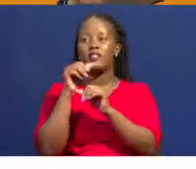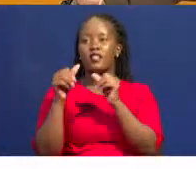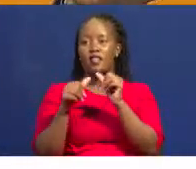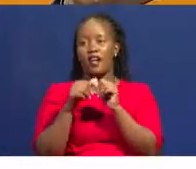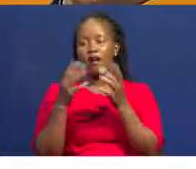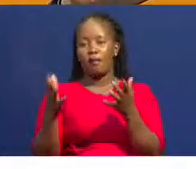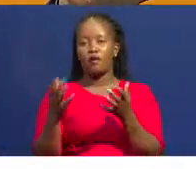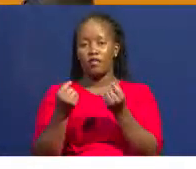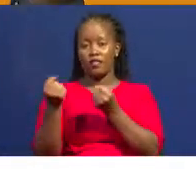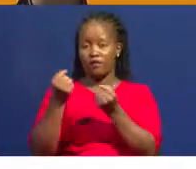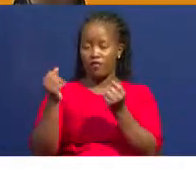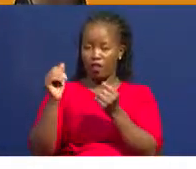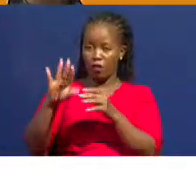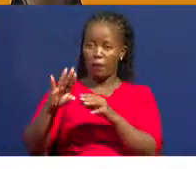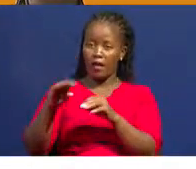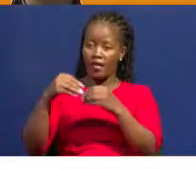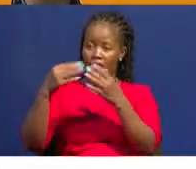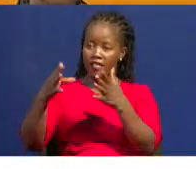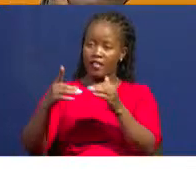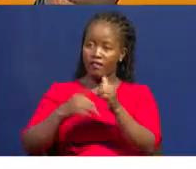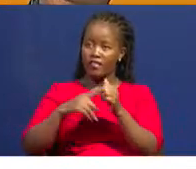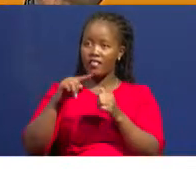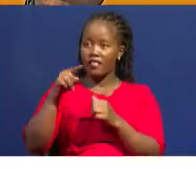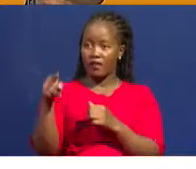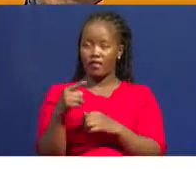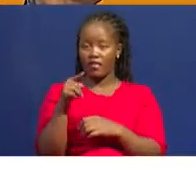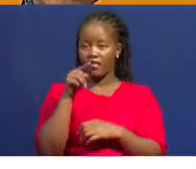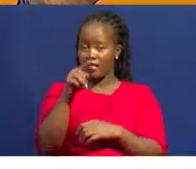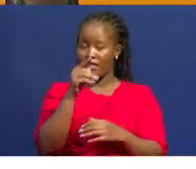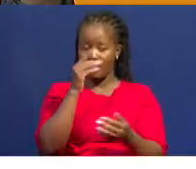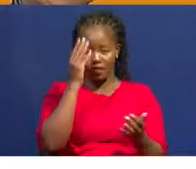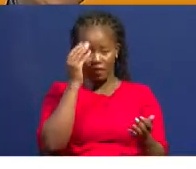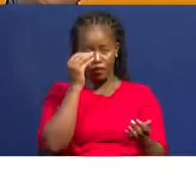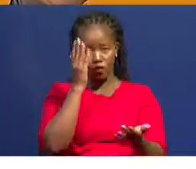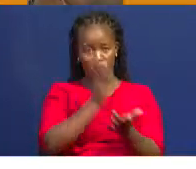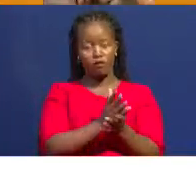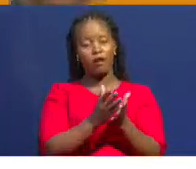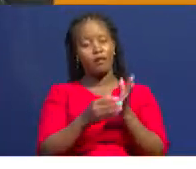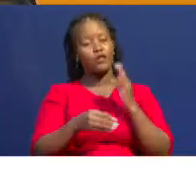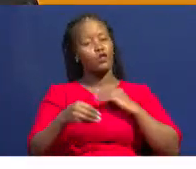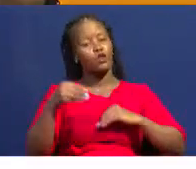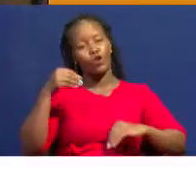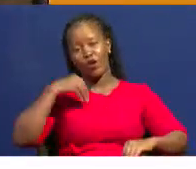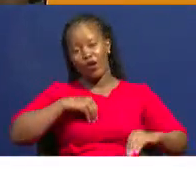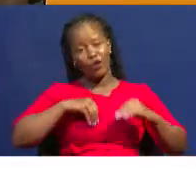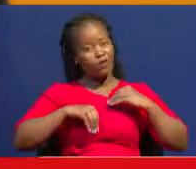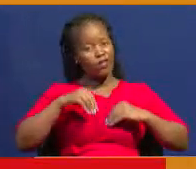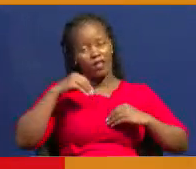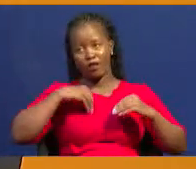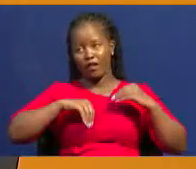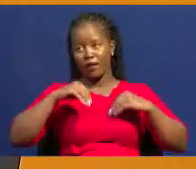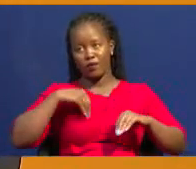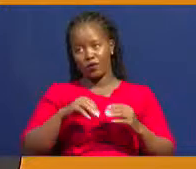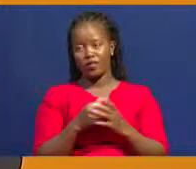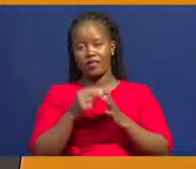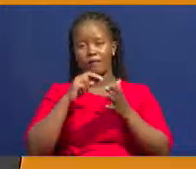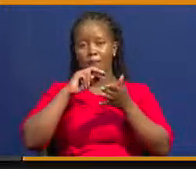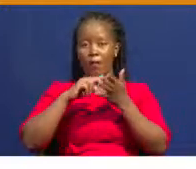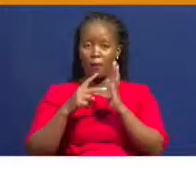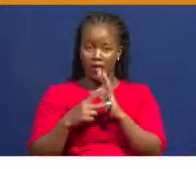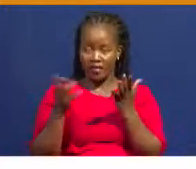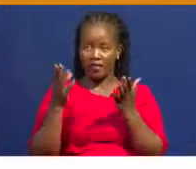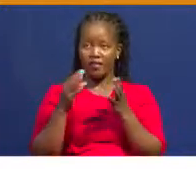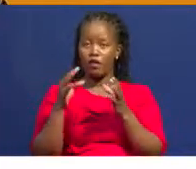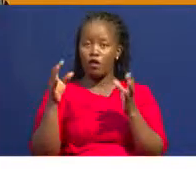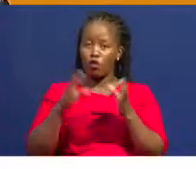gave 6,000. That is an admission of wrong. Corruption. Which is an admission which the taker and the giver, we say